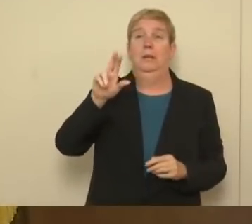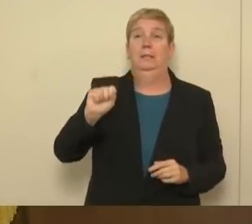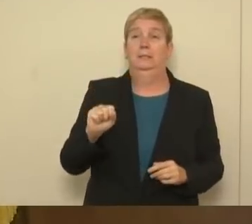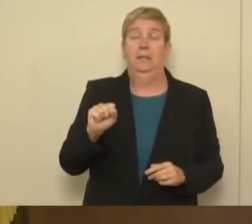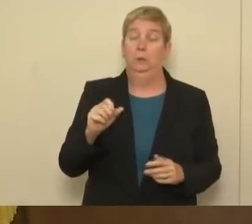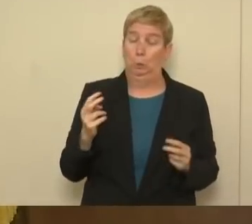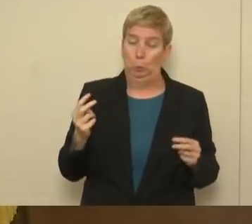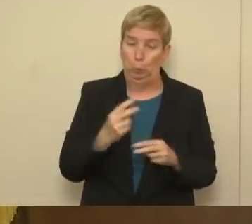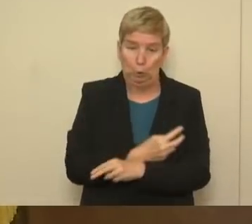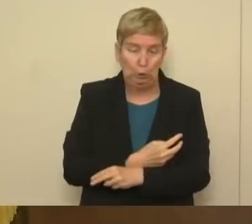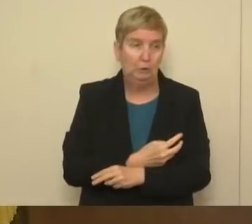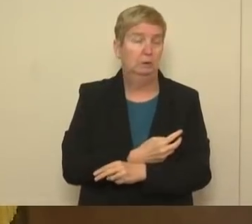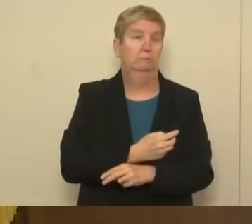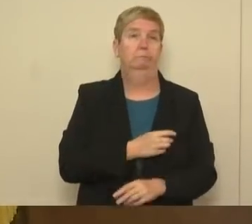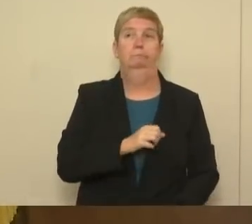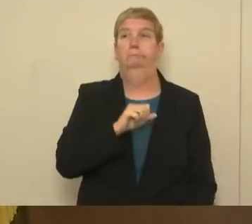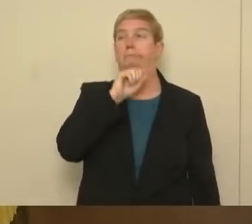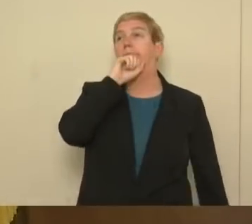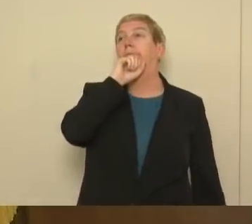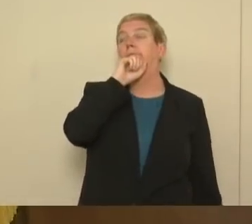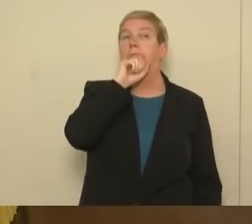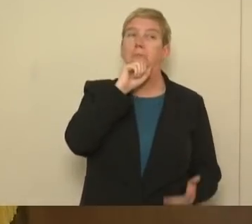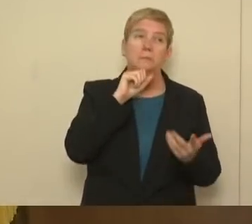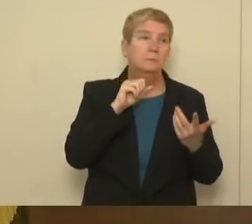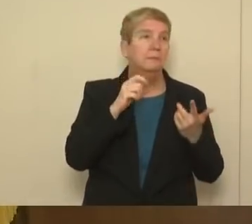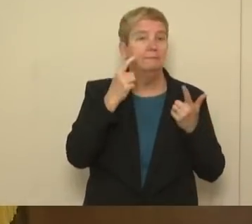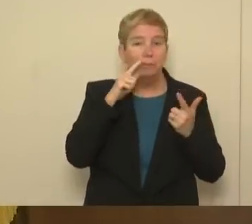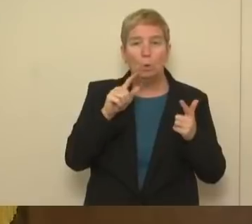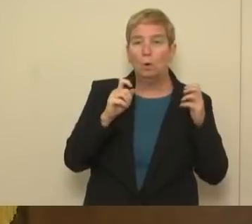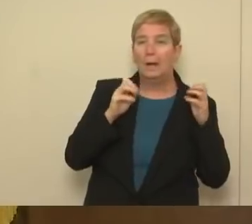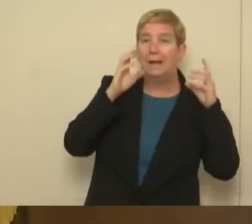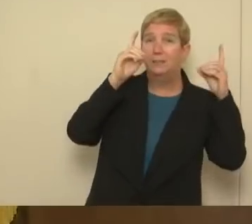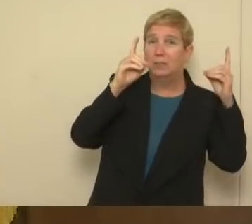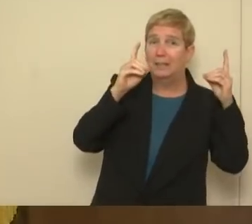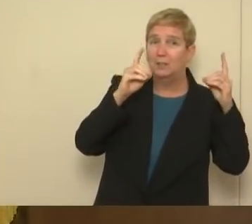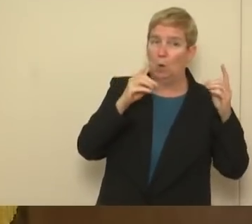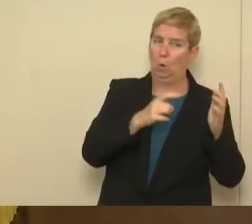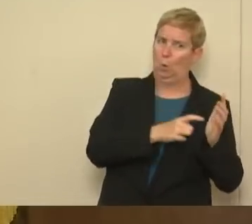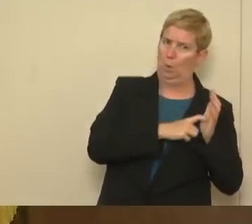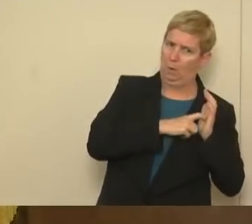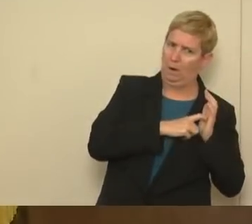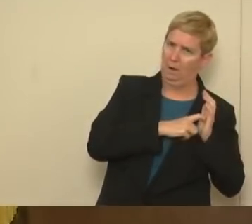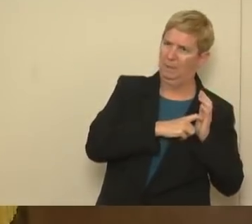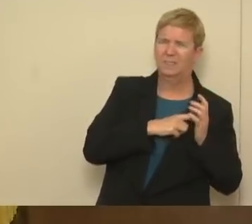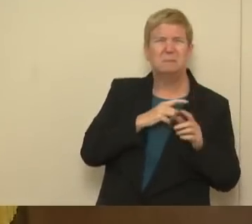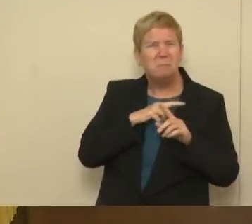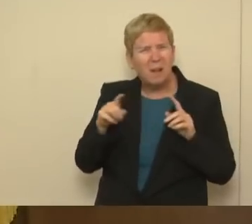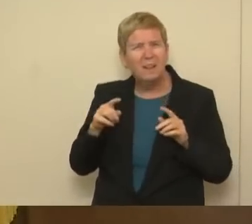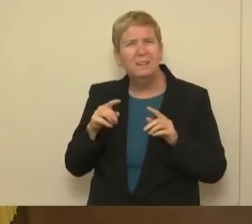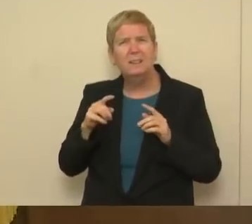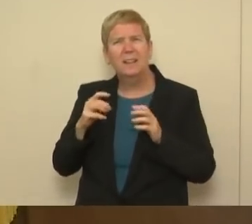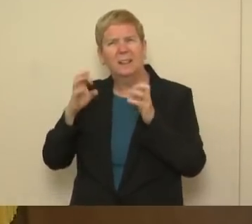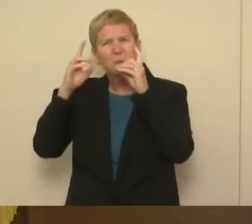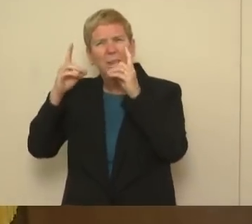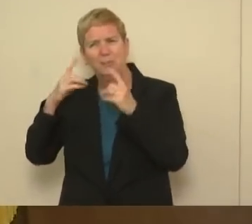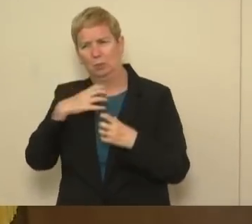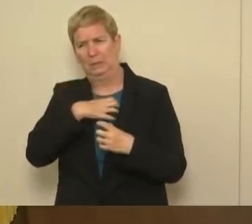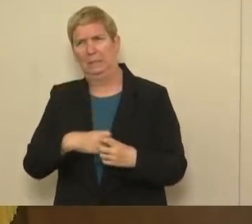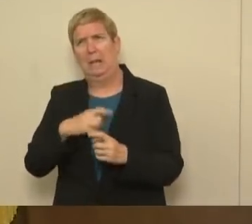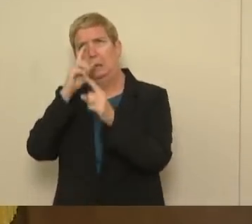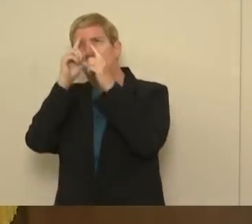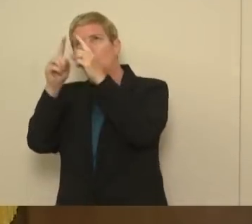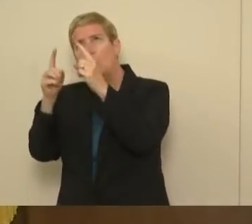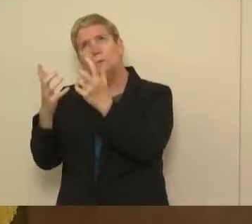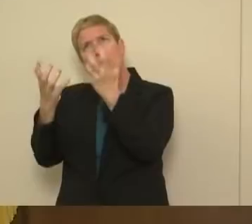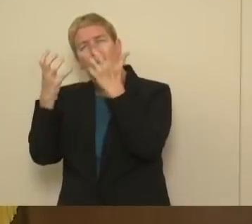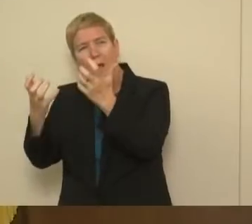this issue to meet our educational both requirements and desires to meet the needs of students and families. Please reach out to us, reach